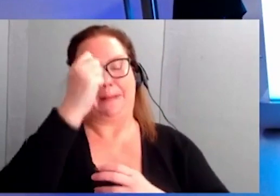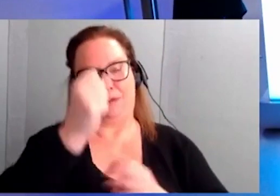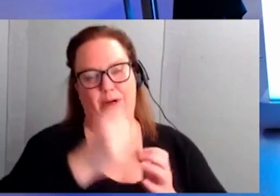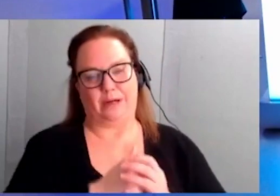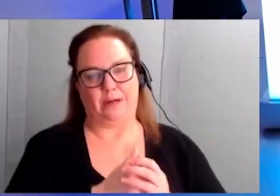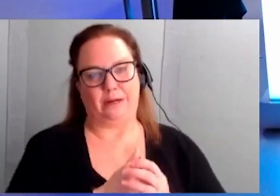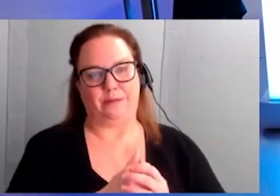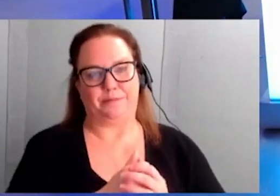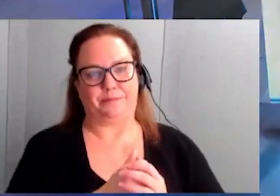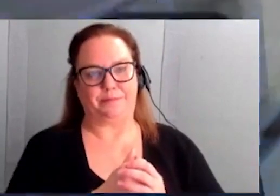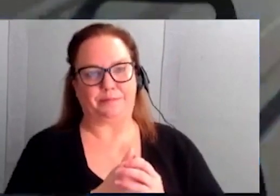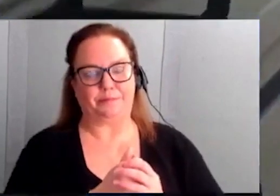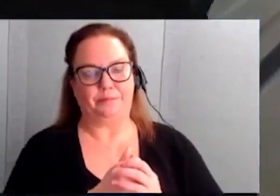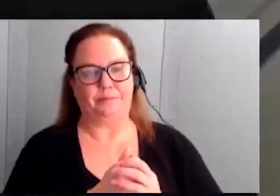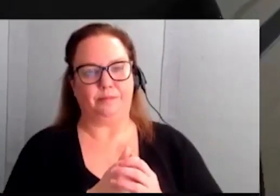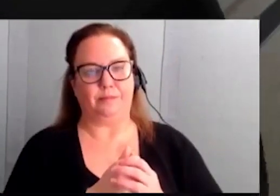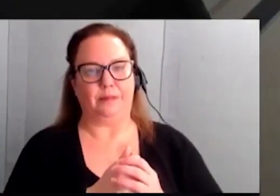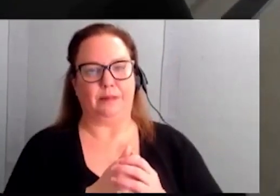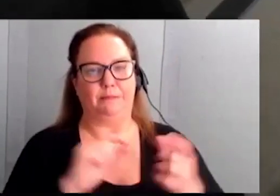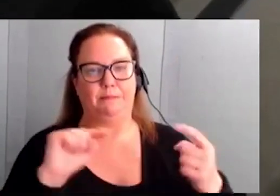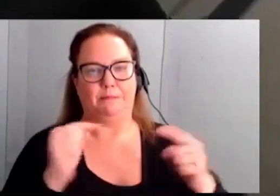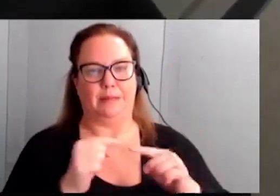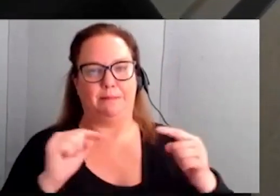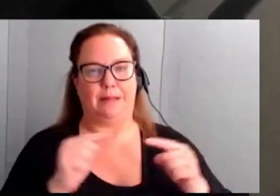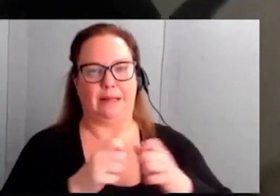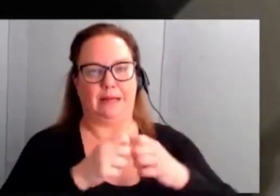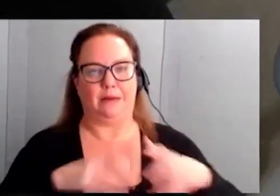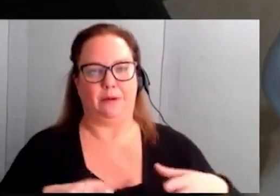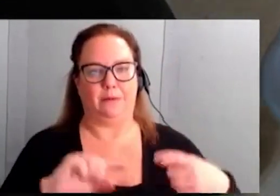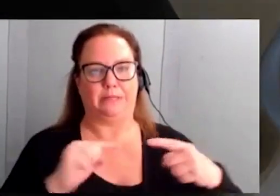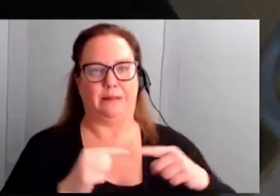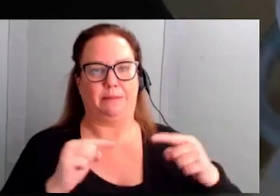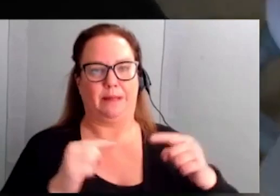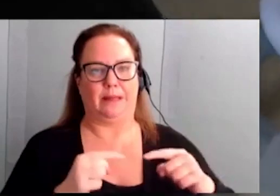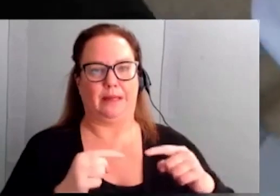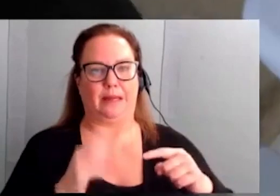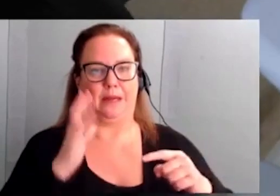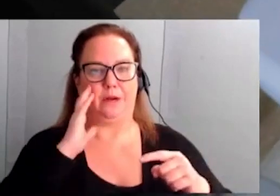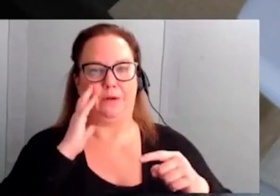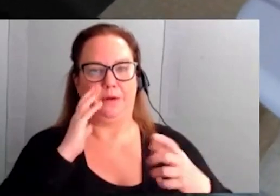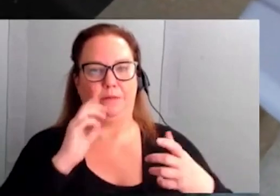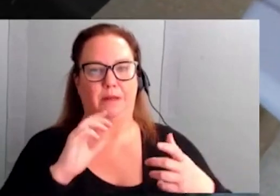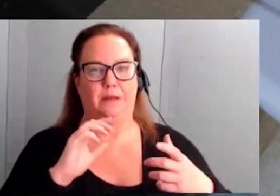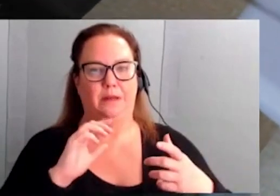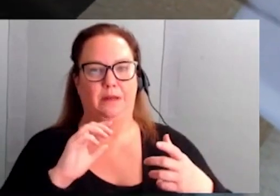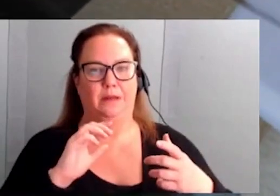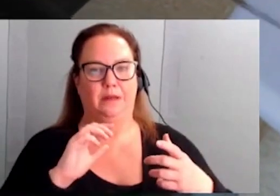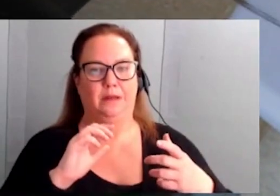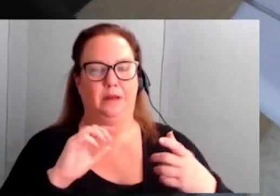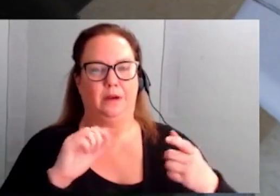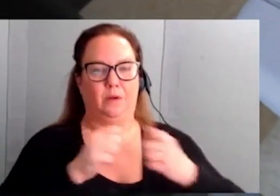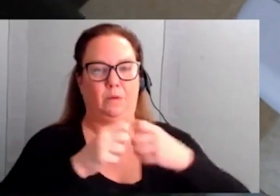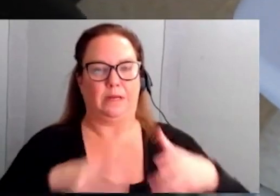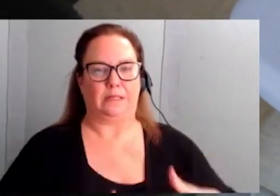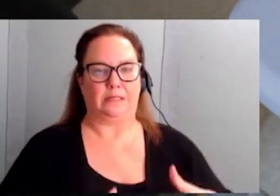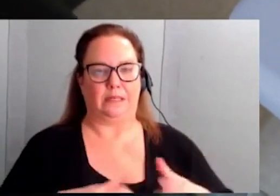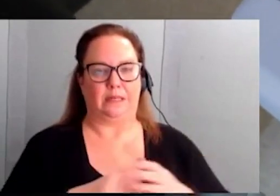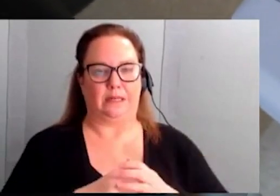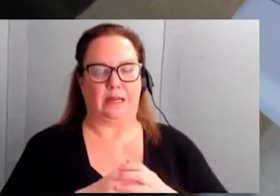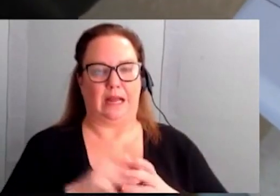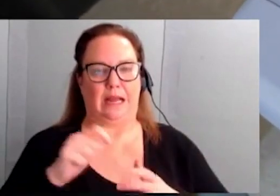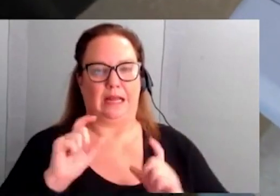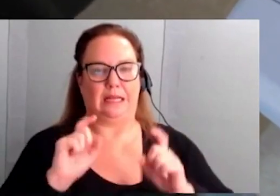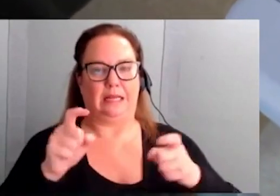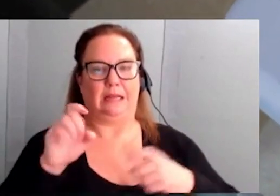knew that my pain, I didn't want to waste my pain, and I knew that it wouldn't be wasted. And I had to give back. I had